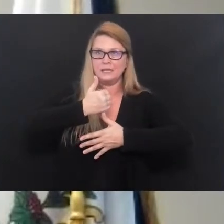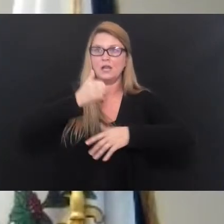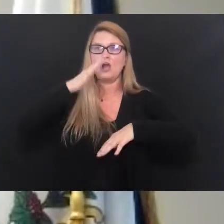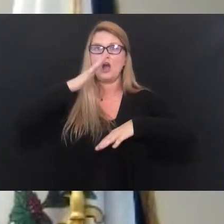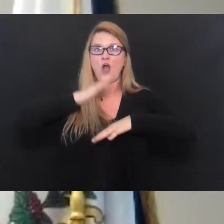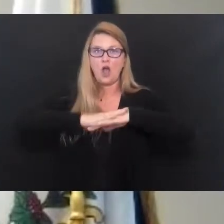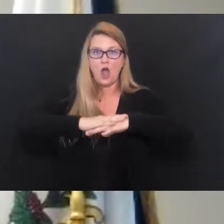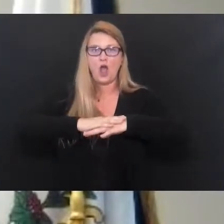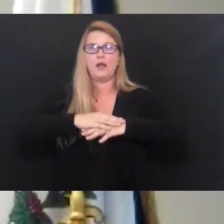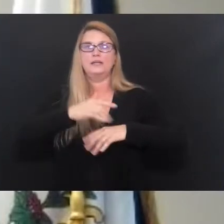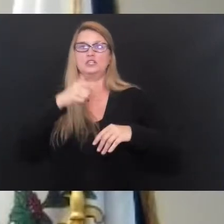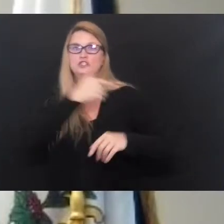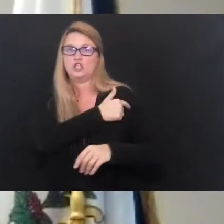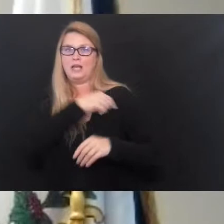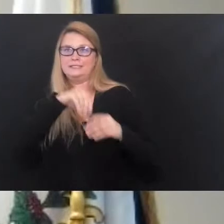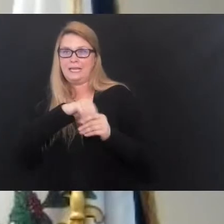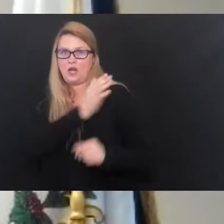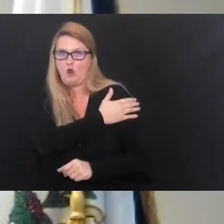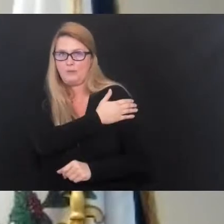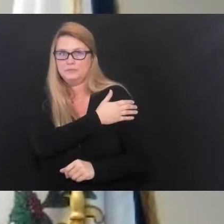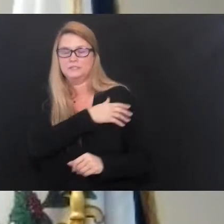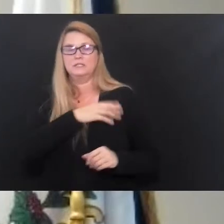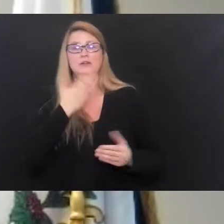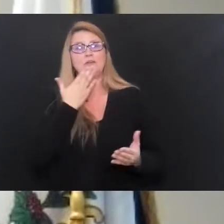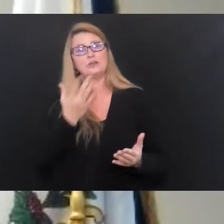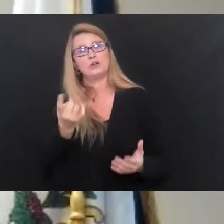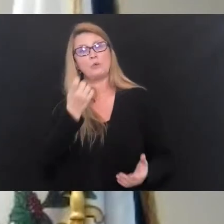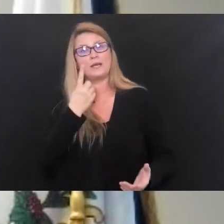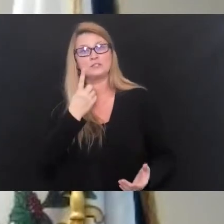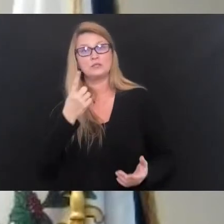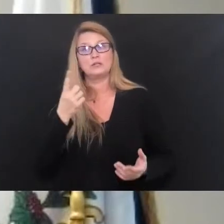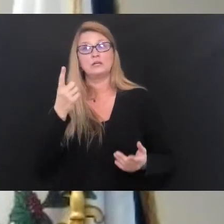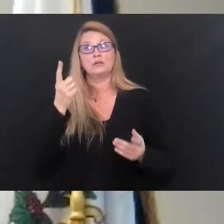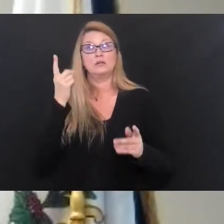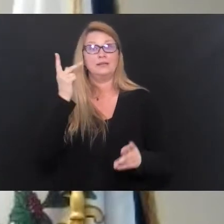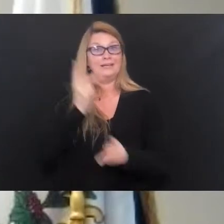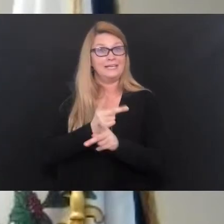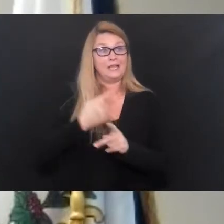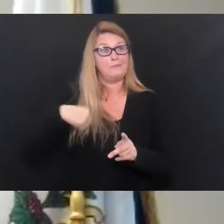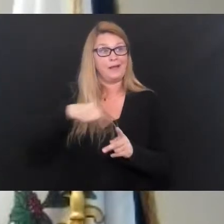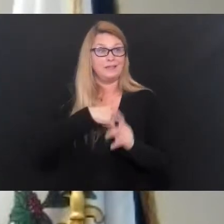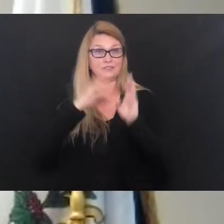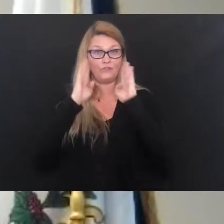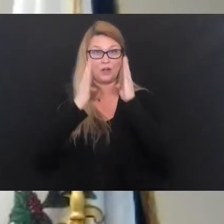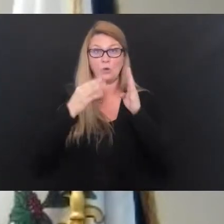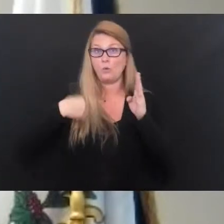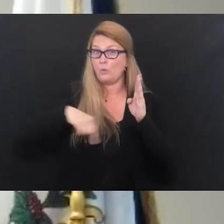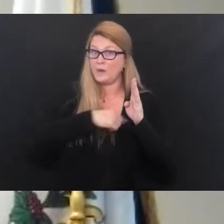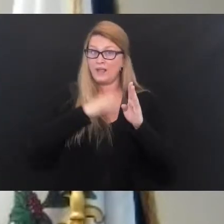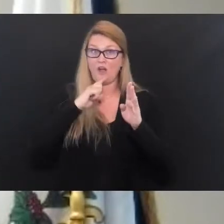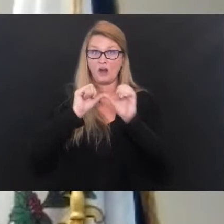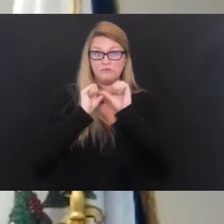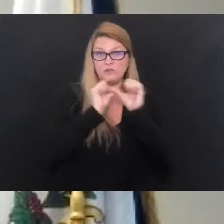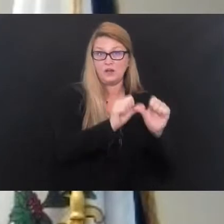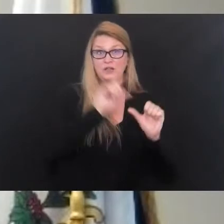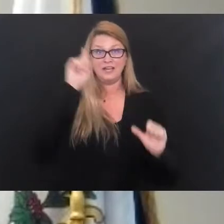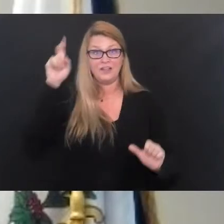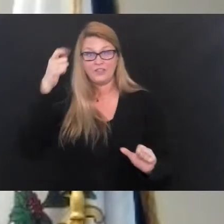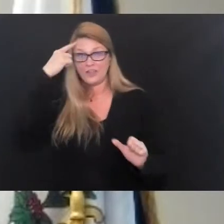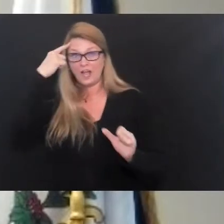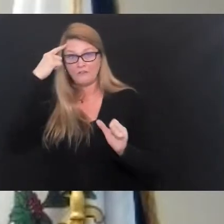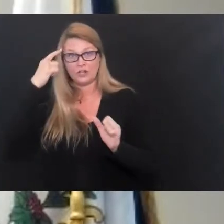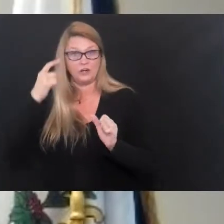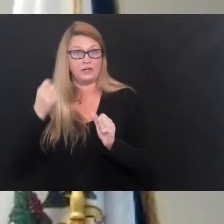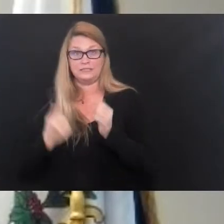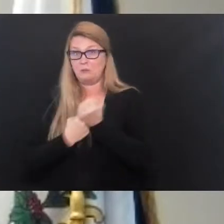these individuals. So again, Kenny, good question. Keep us focused on that. We're staying focused on that. The governor's telling us to stay focused